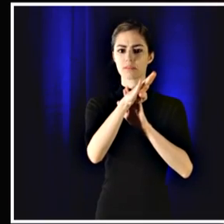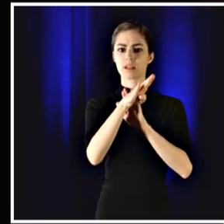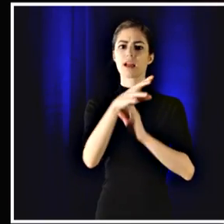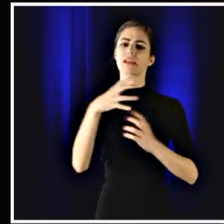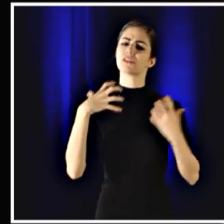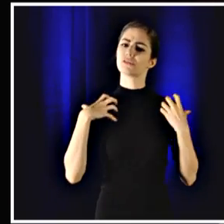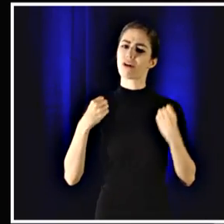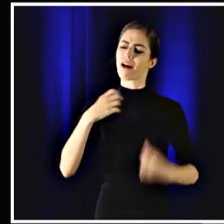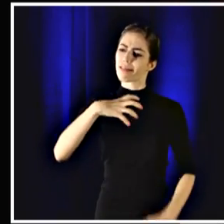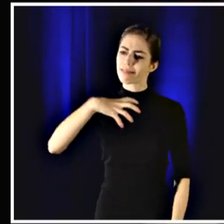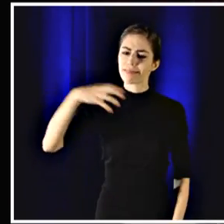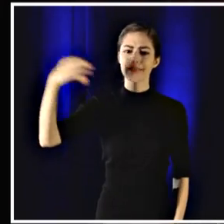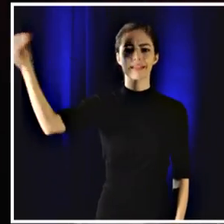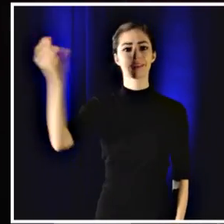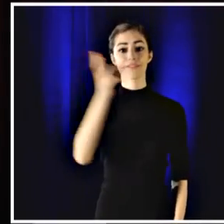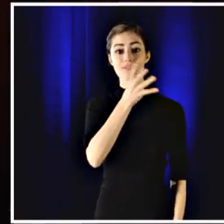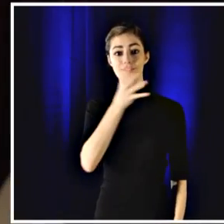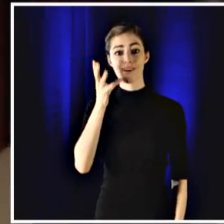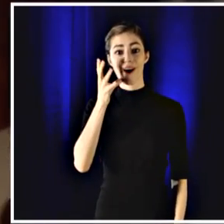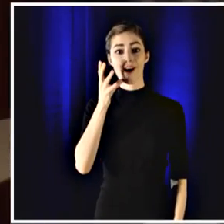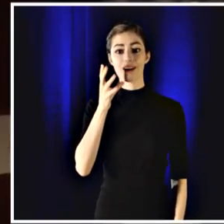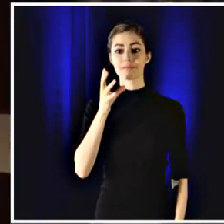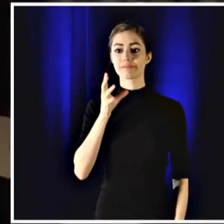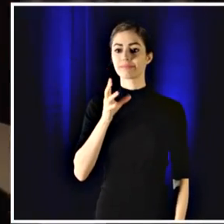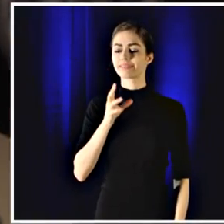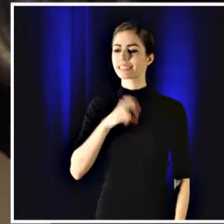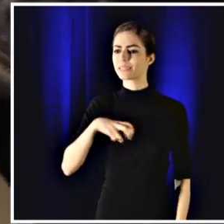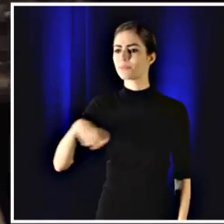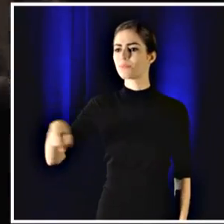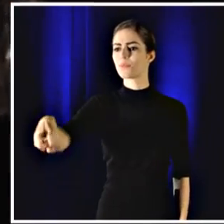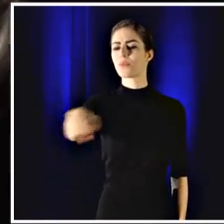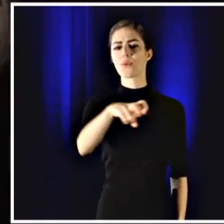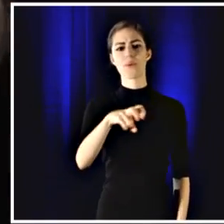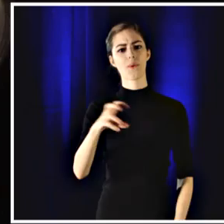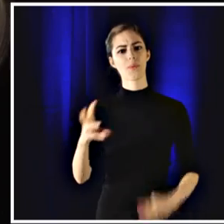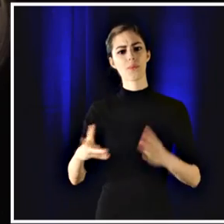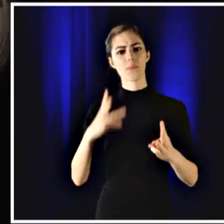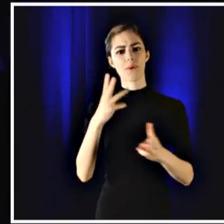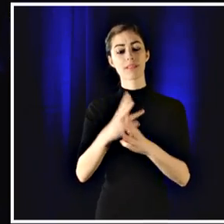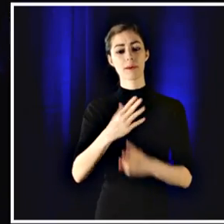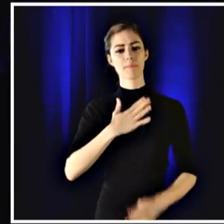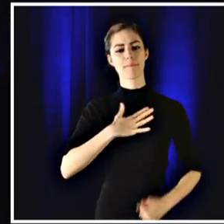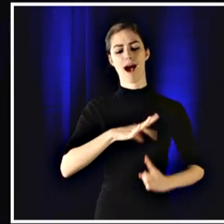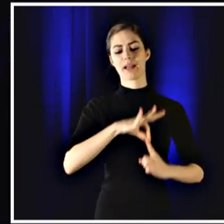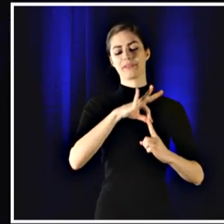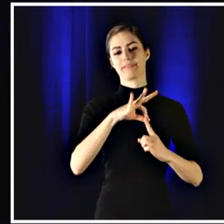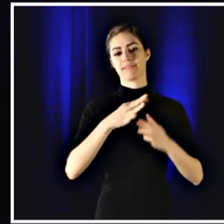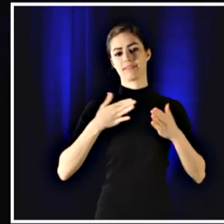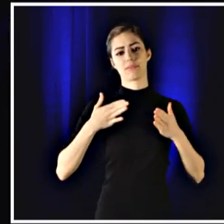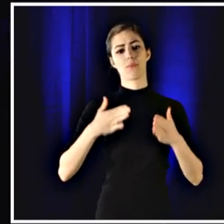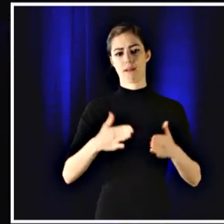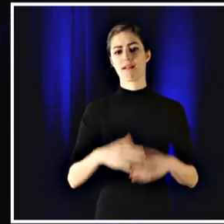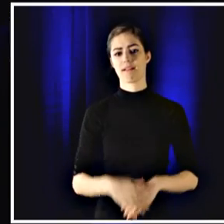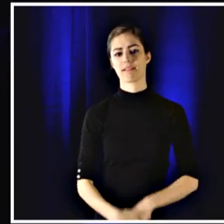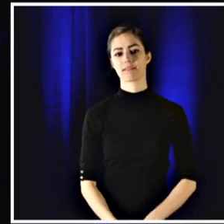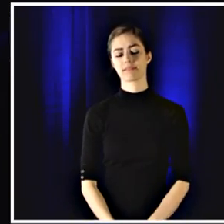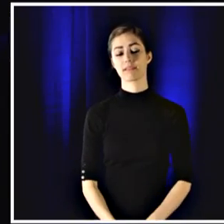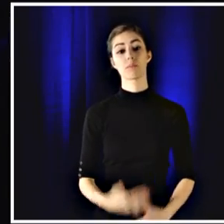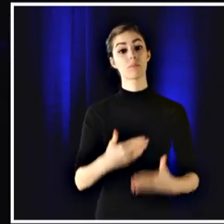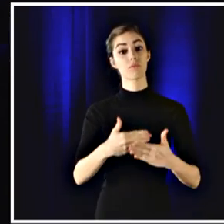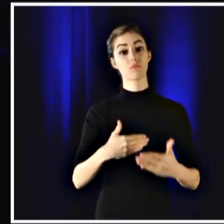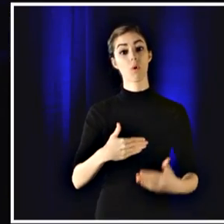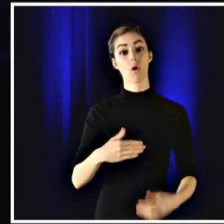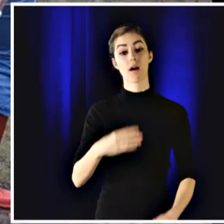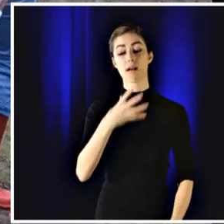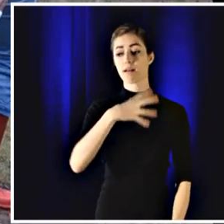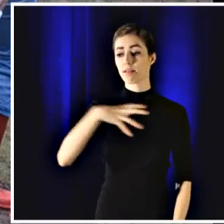Dorothy, and explore the world in my own unique way. Now, before I left, Mom